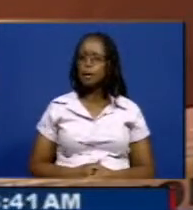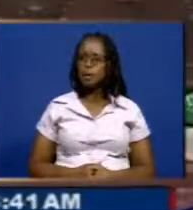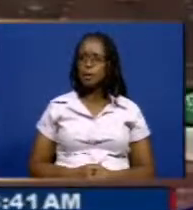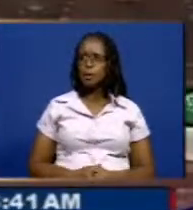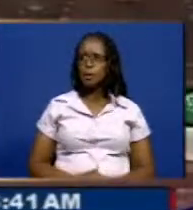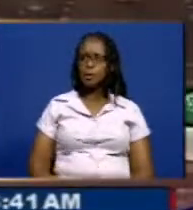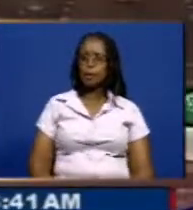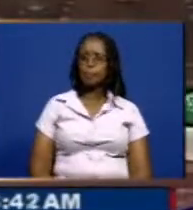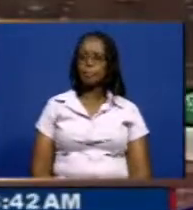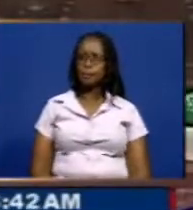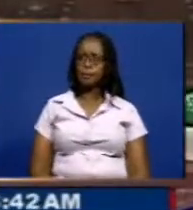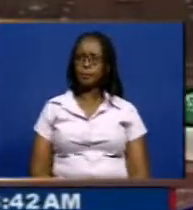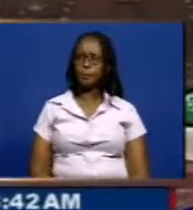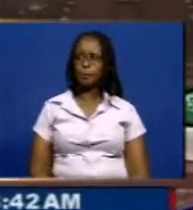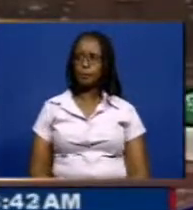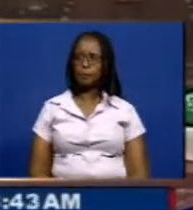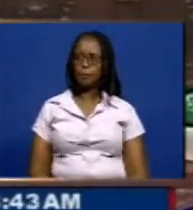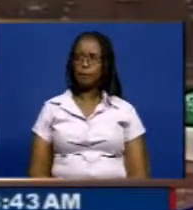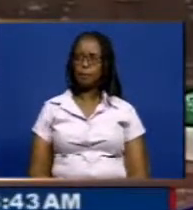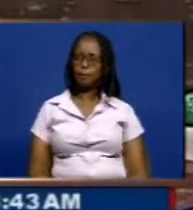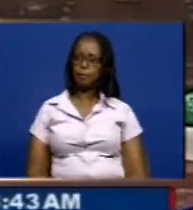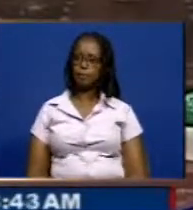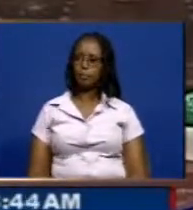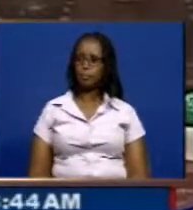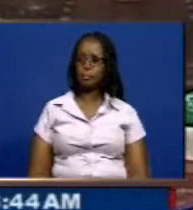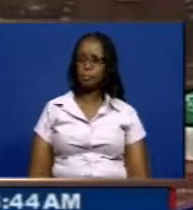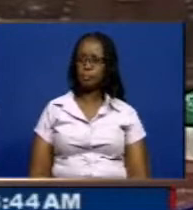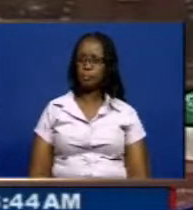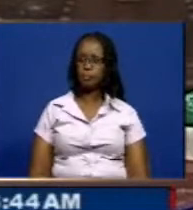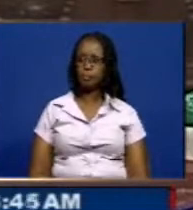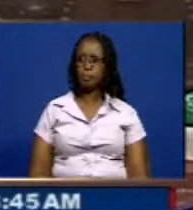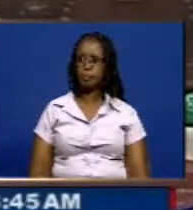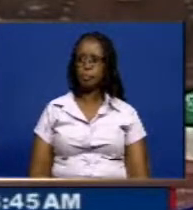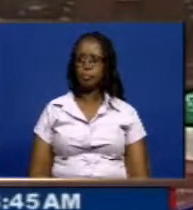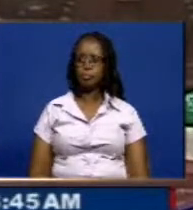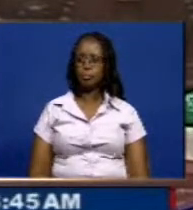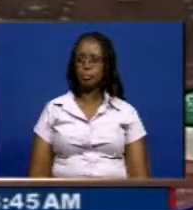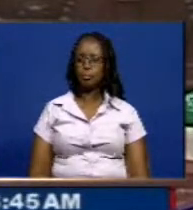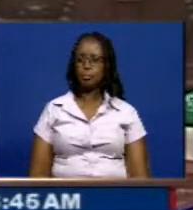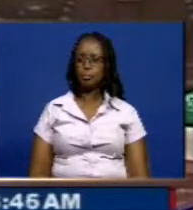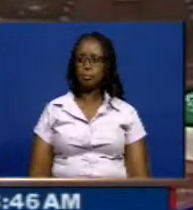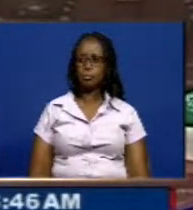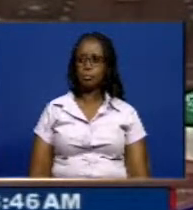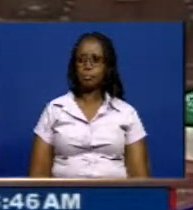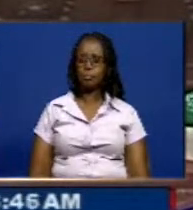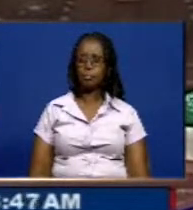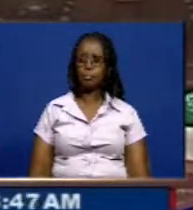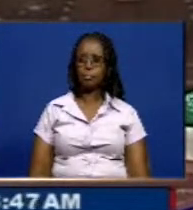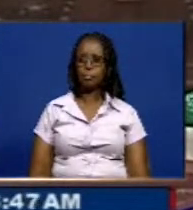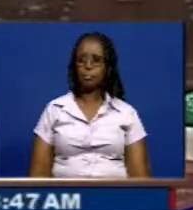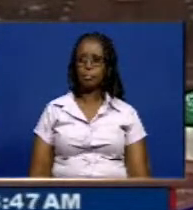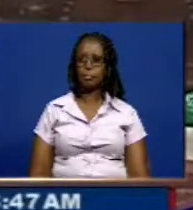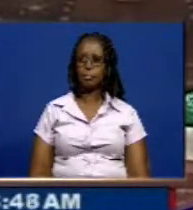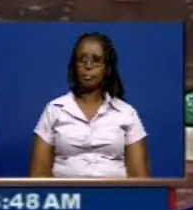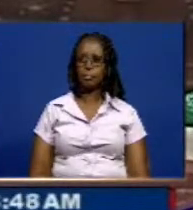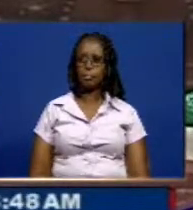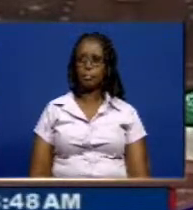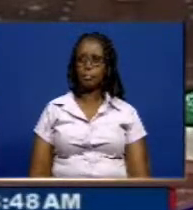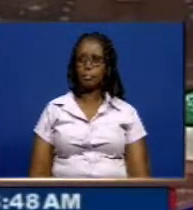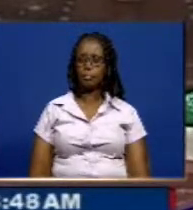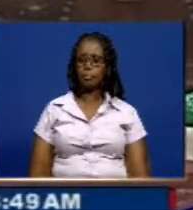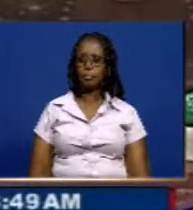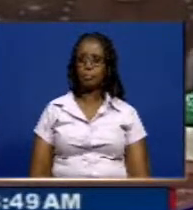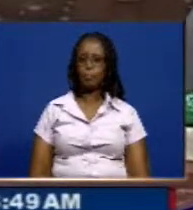Much obliged. We will ascertain. I think you can make all those observations